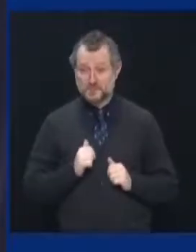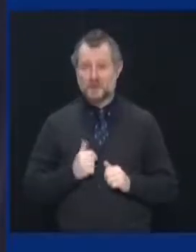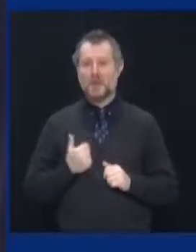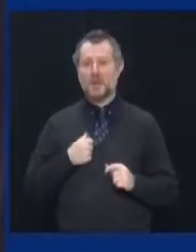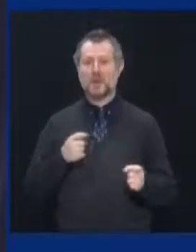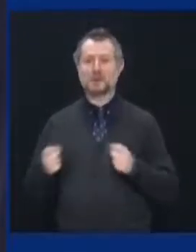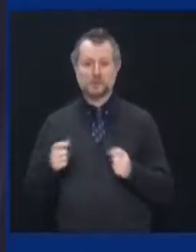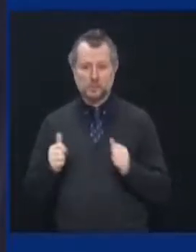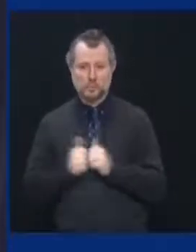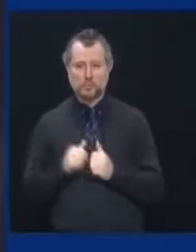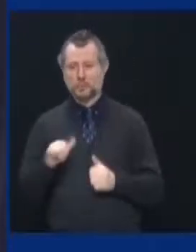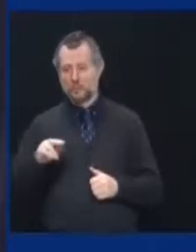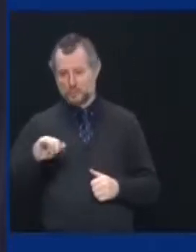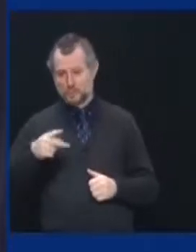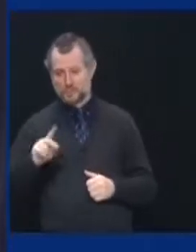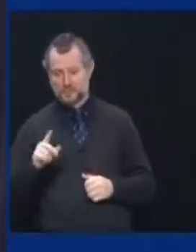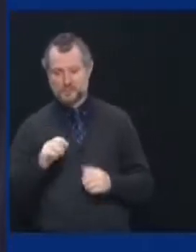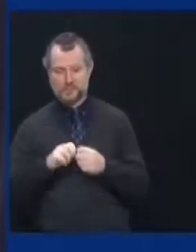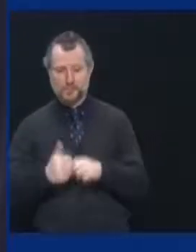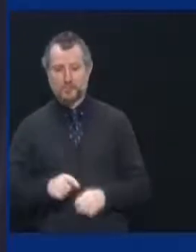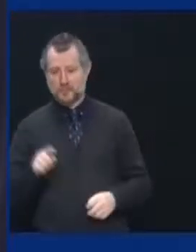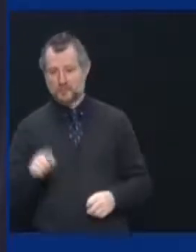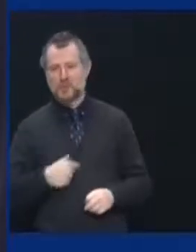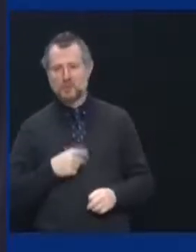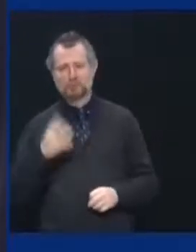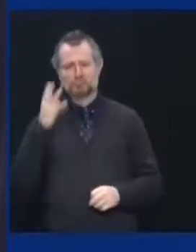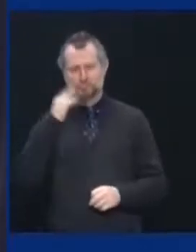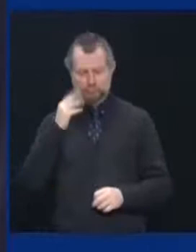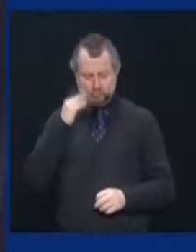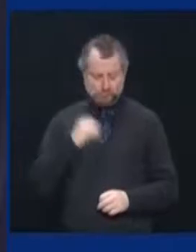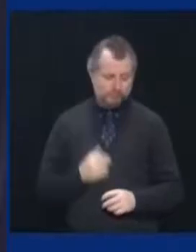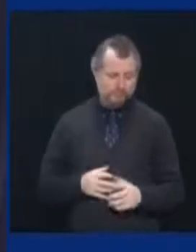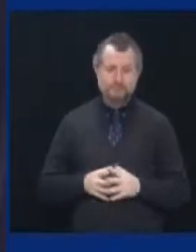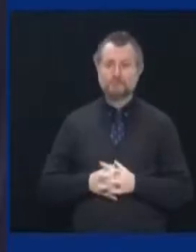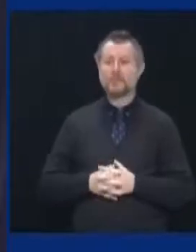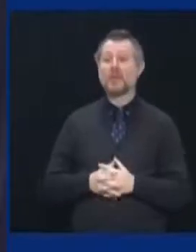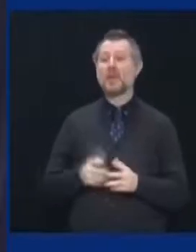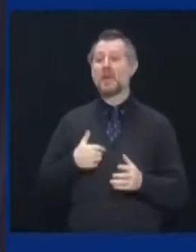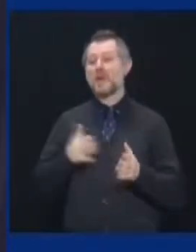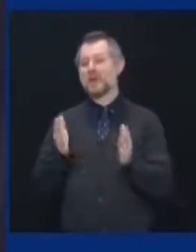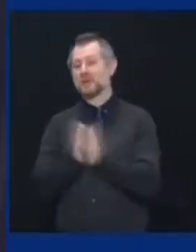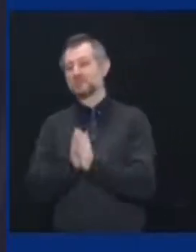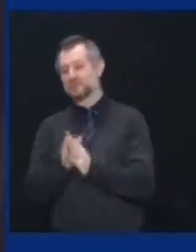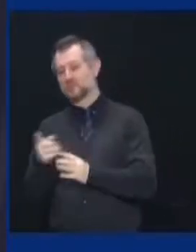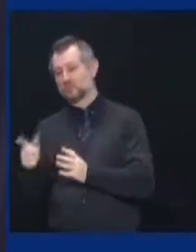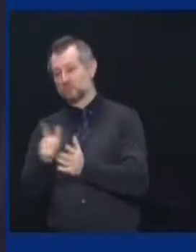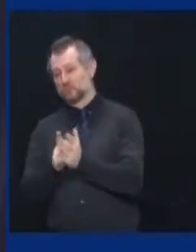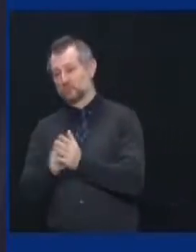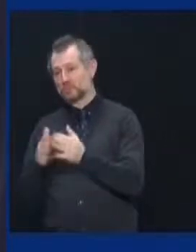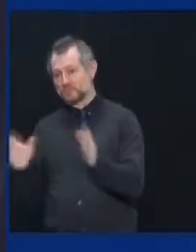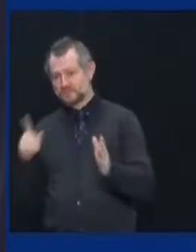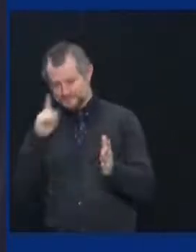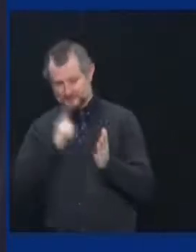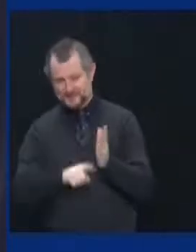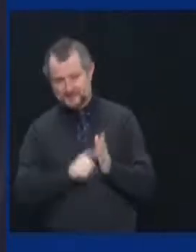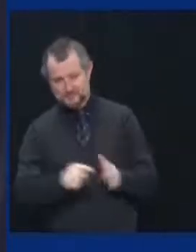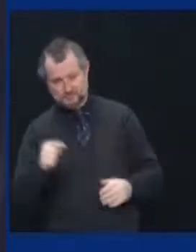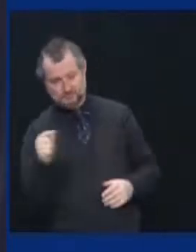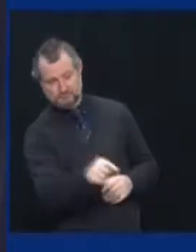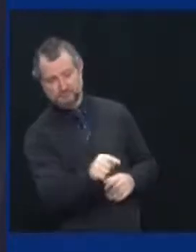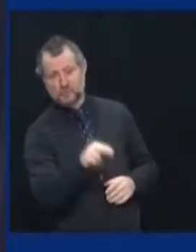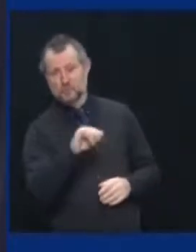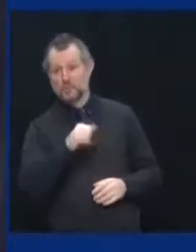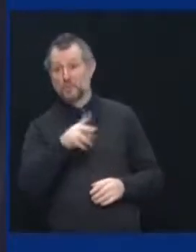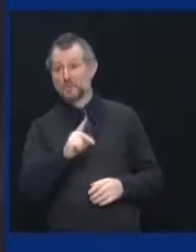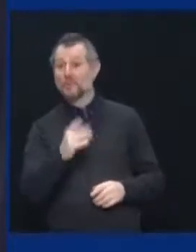the NYPD. I asked the Attorney General for the investigation after